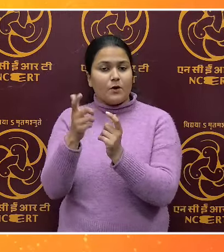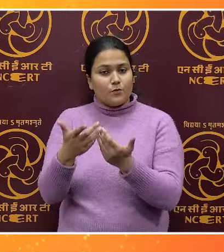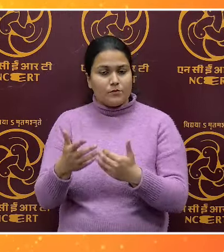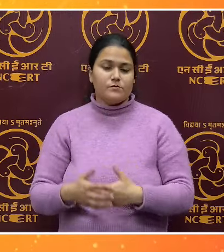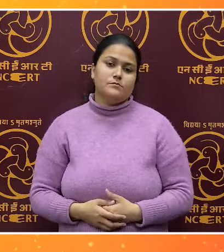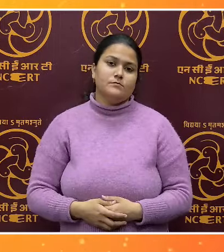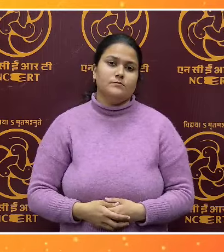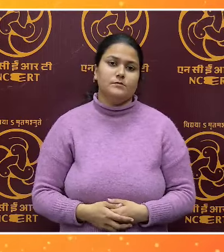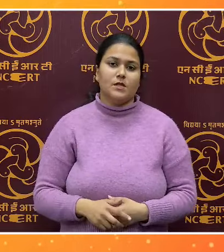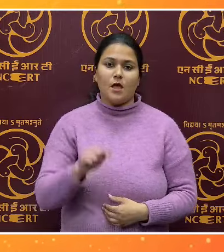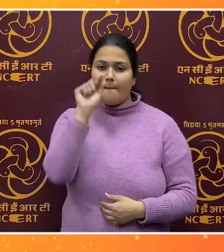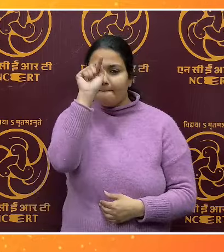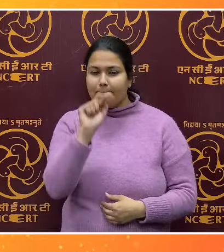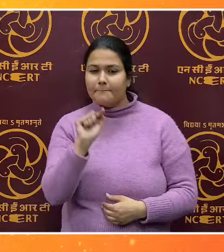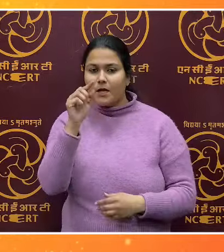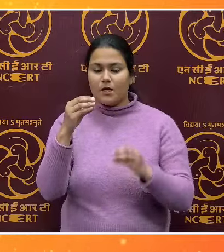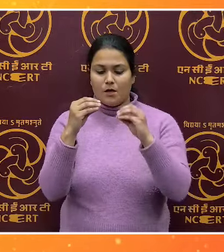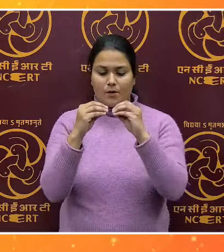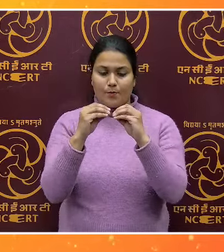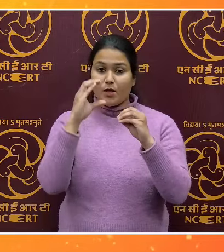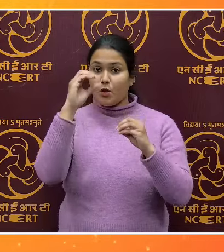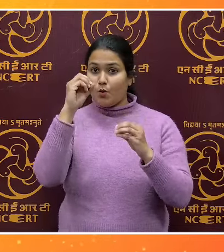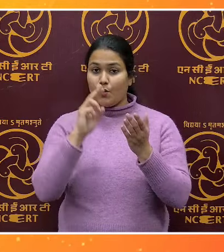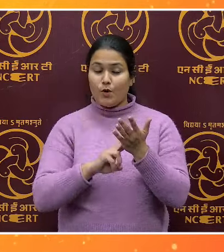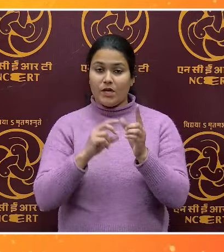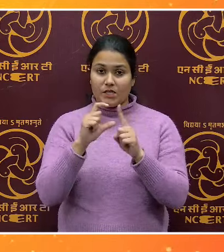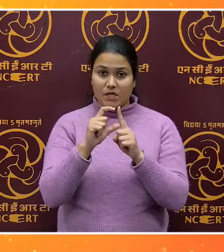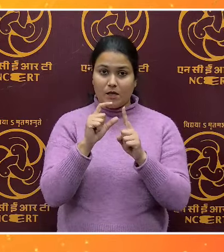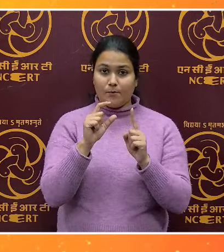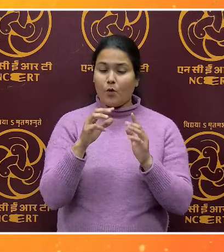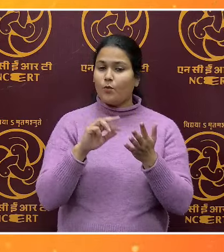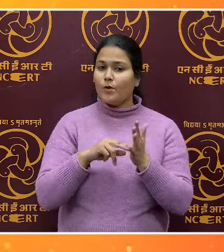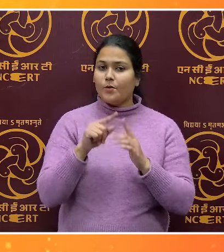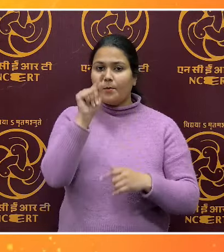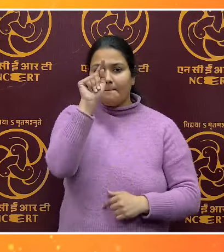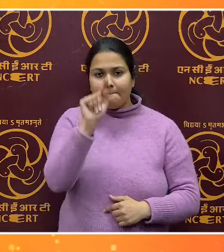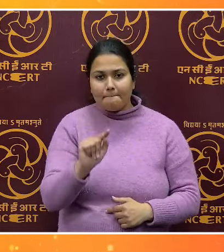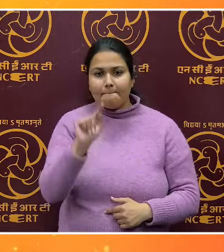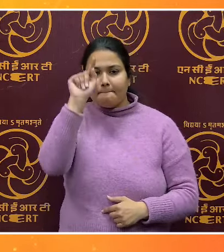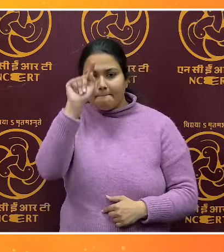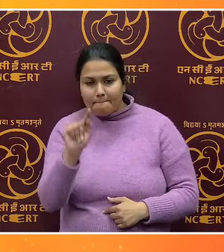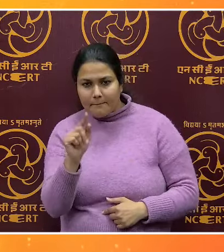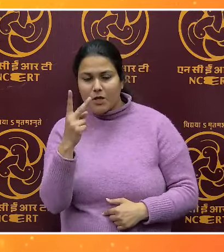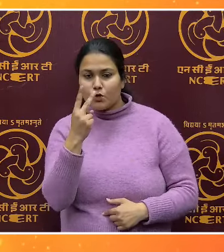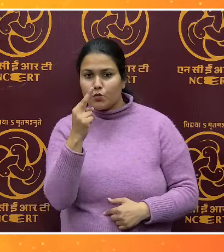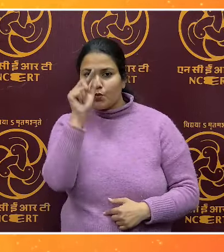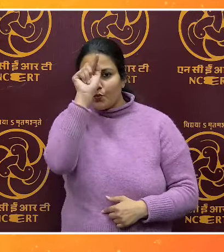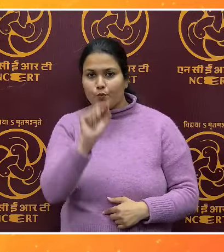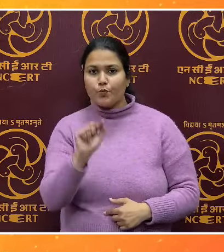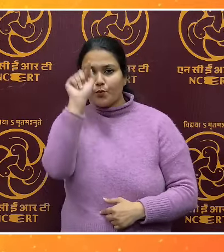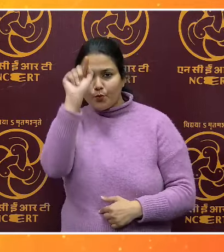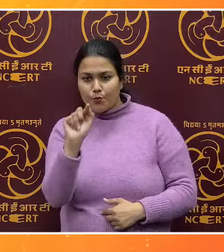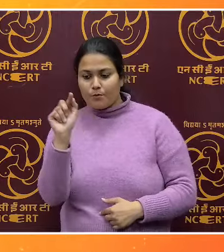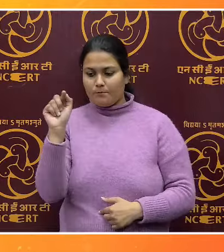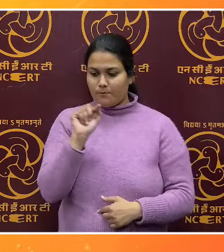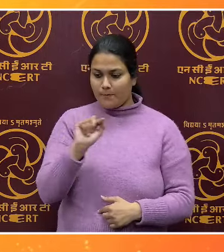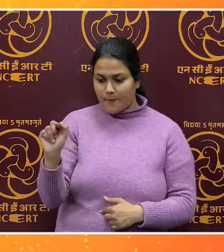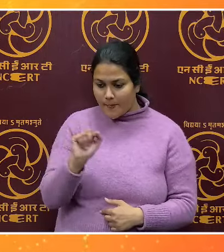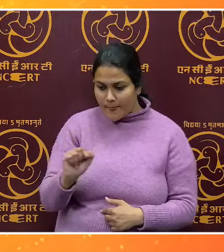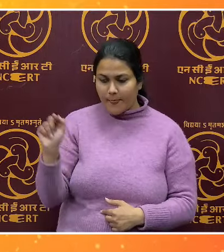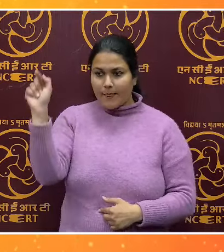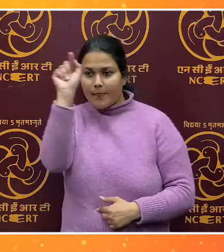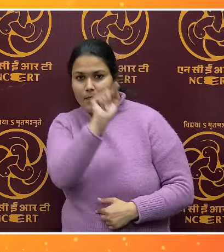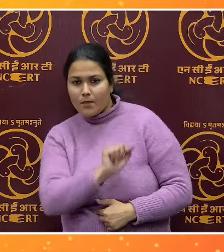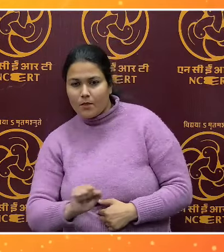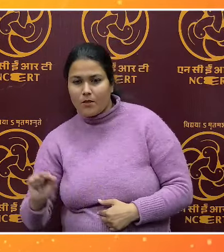bonds, but by another site this is also donor atom. This can join with the central metal, but once